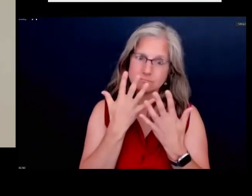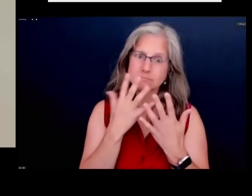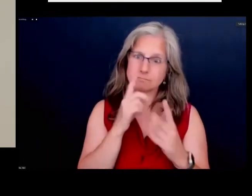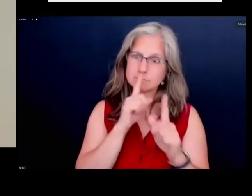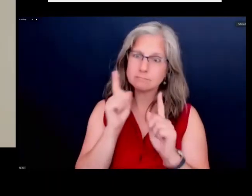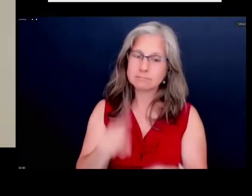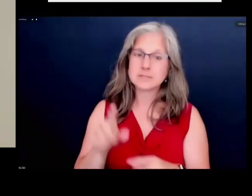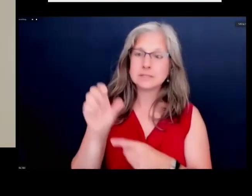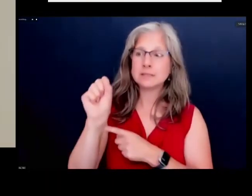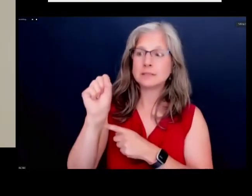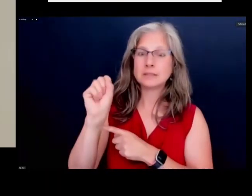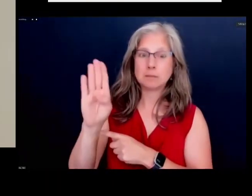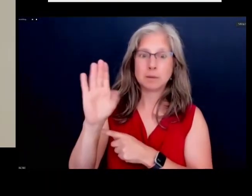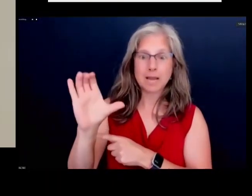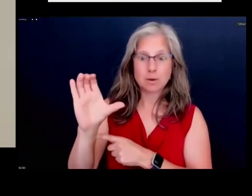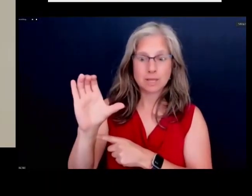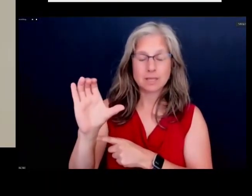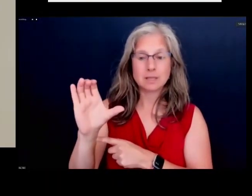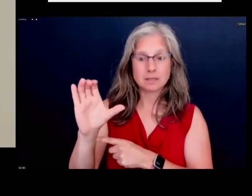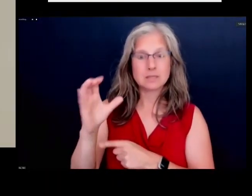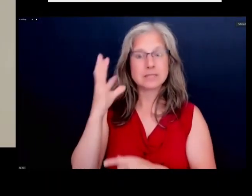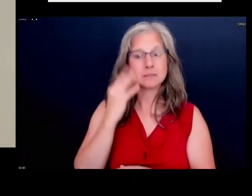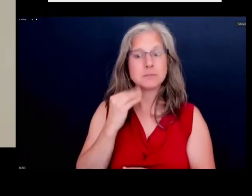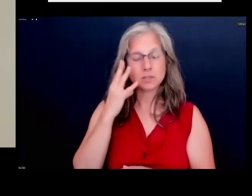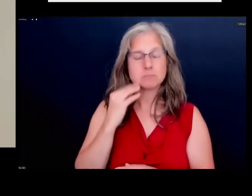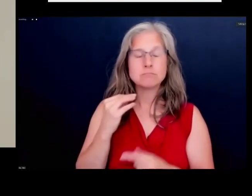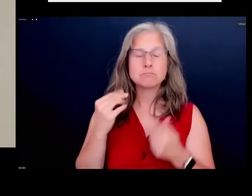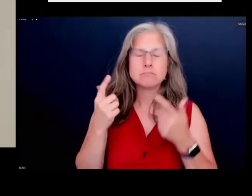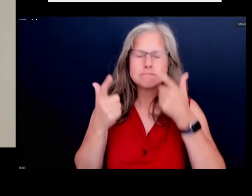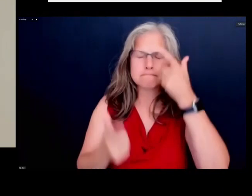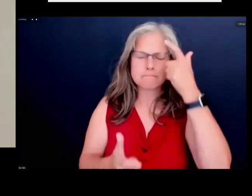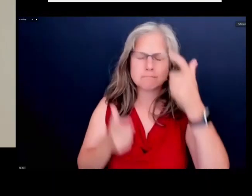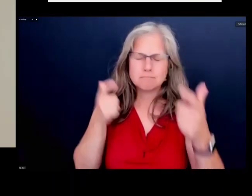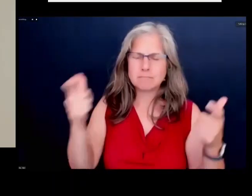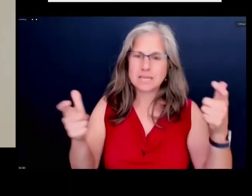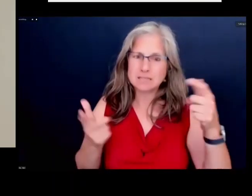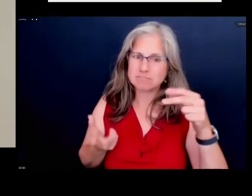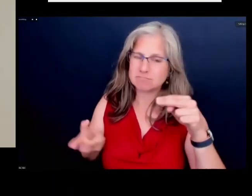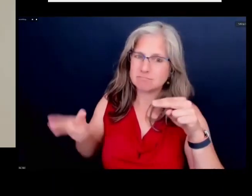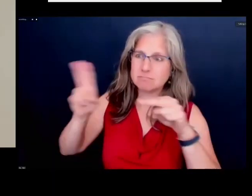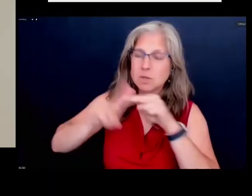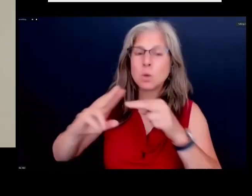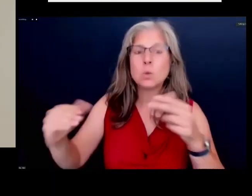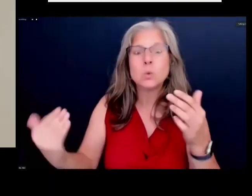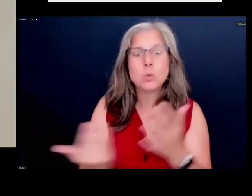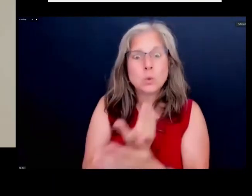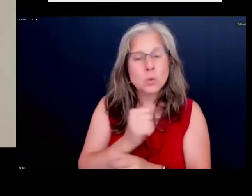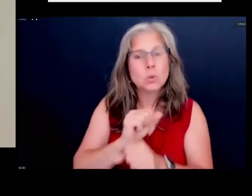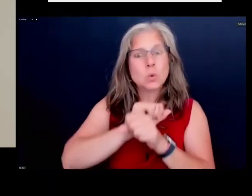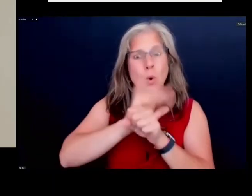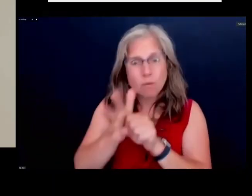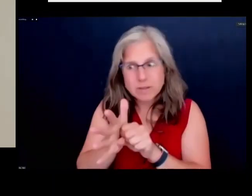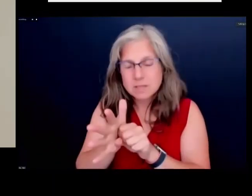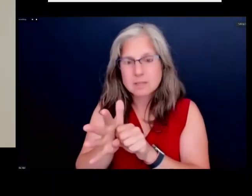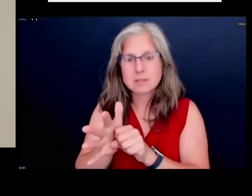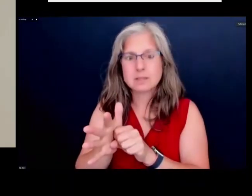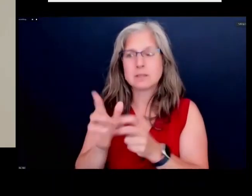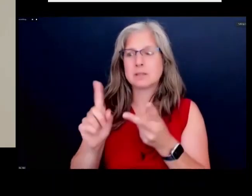saddened to report that Santa Barbara County is experiencing a dramatic increase in new COVID